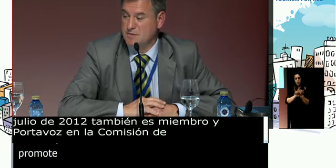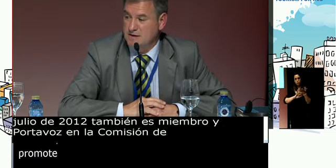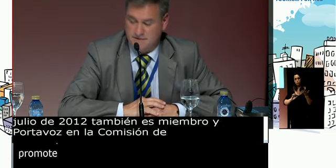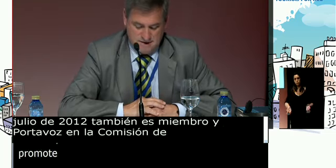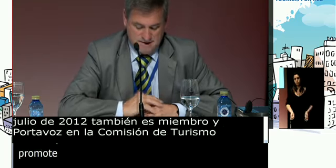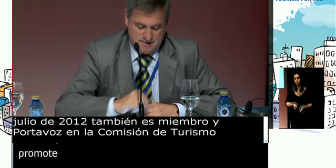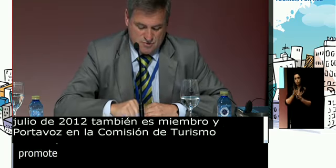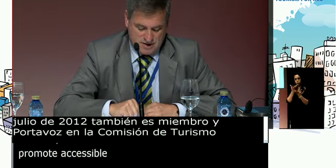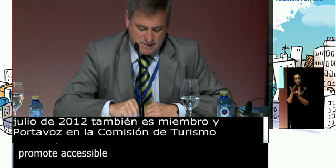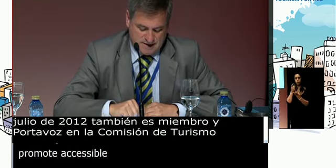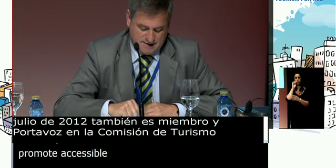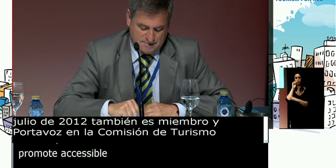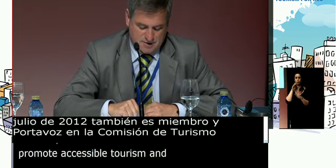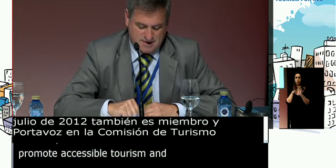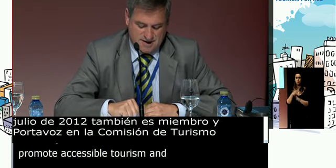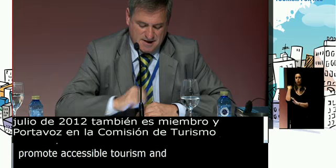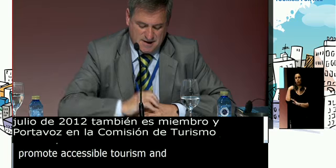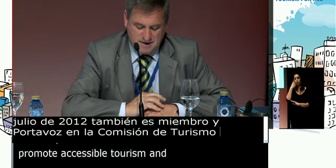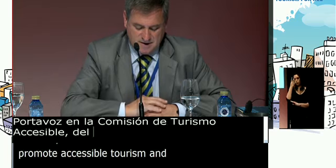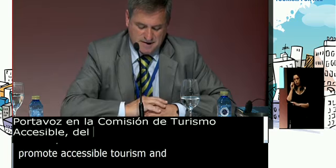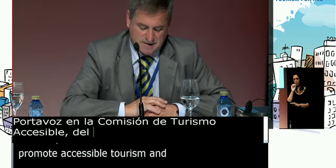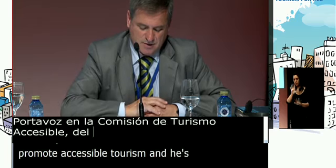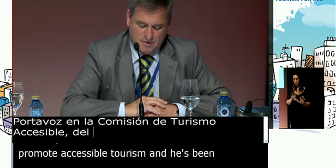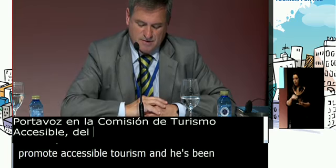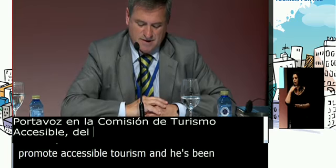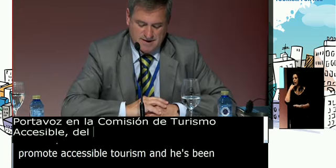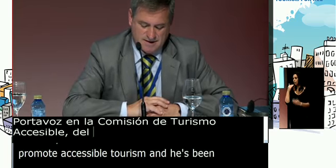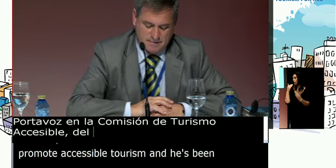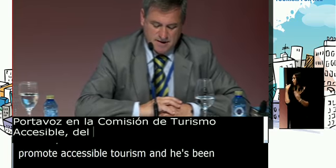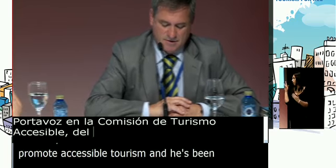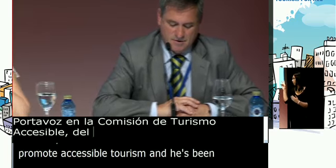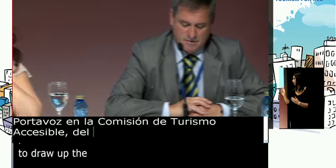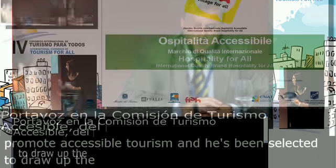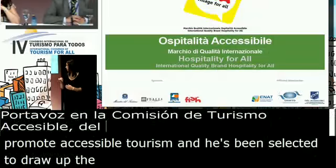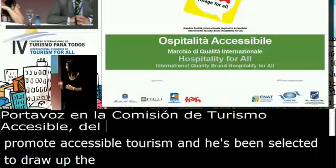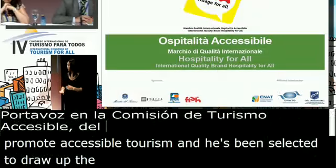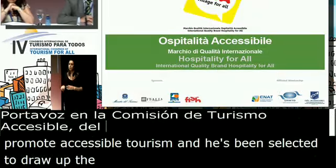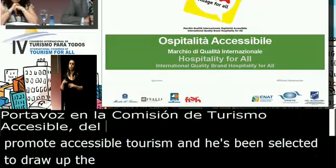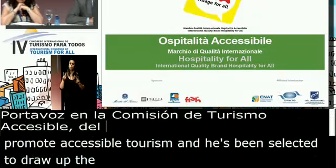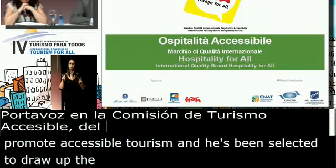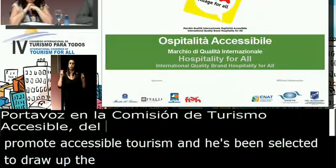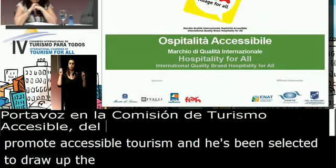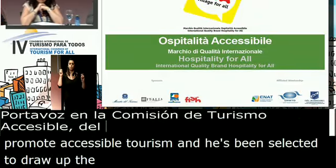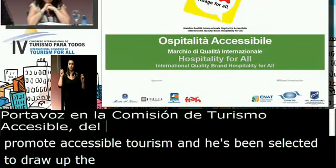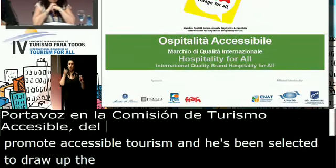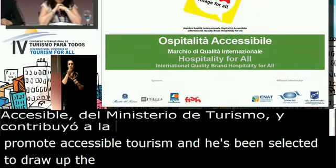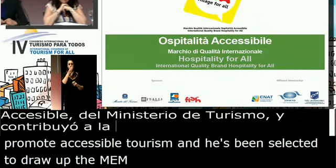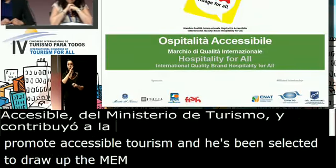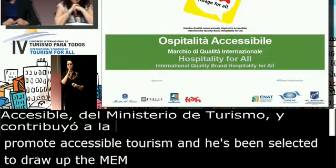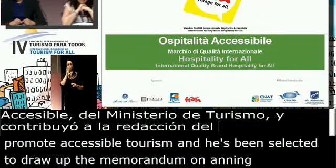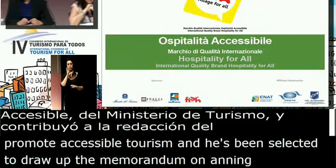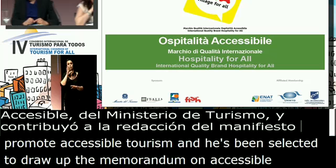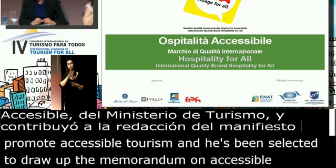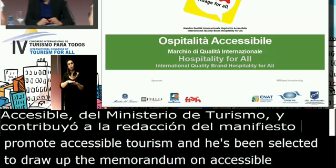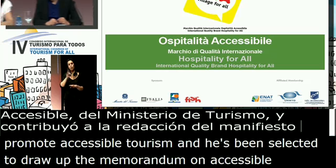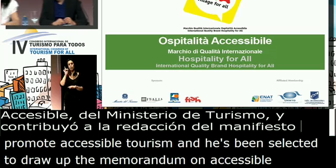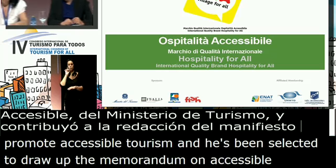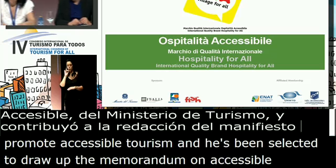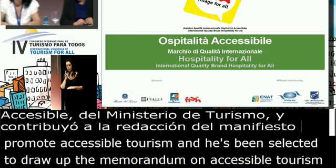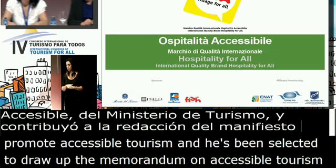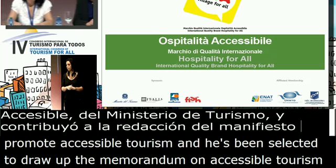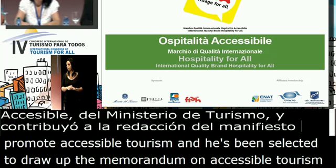draw up the manifesto on accessible tourism in 2010. Thank you for being here, and the speech is the